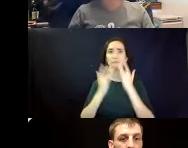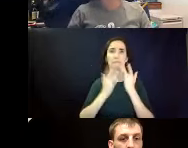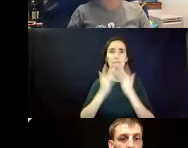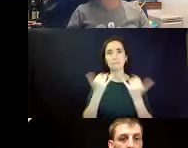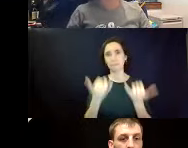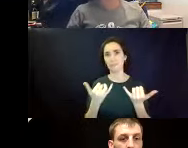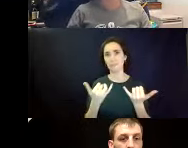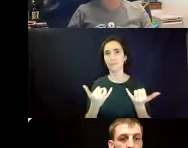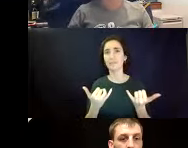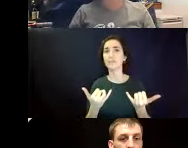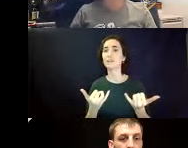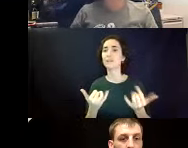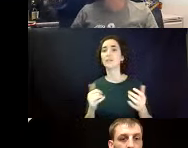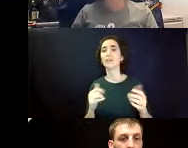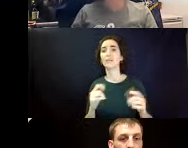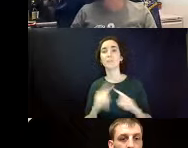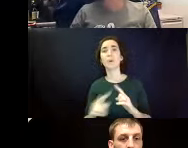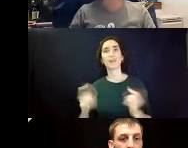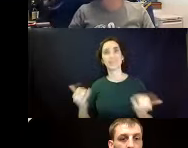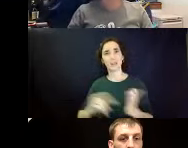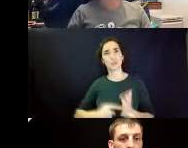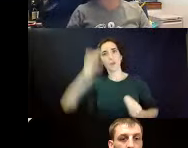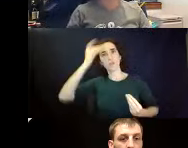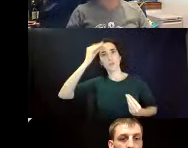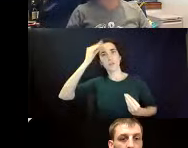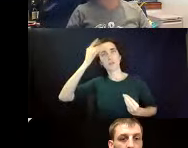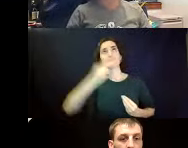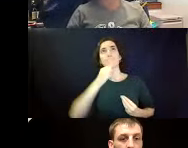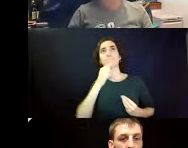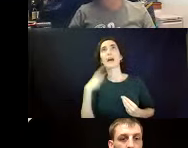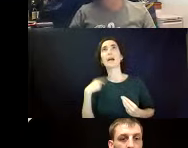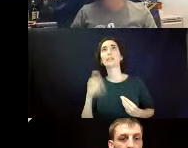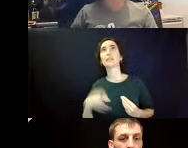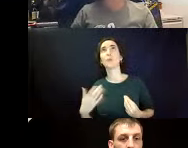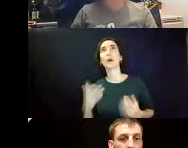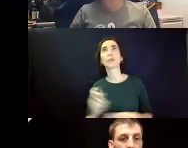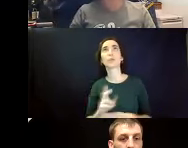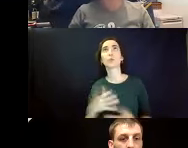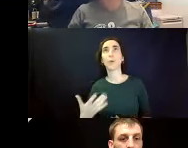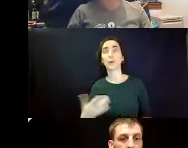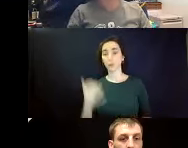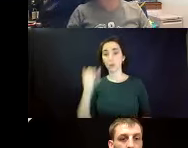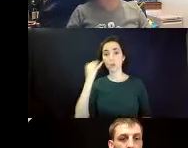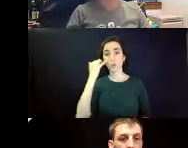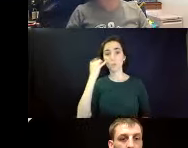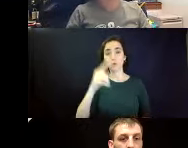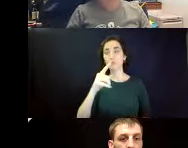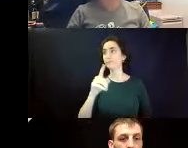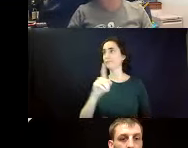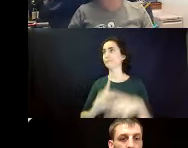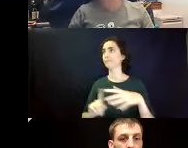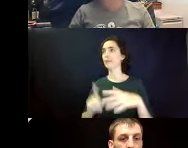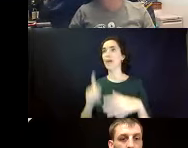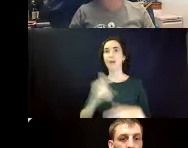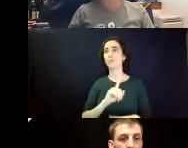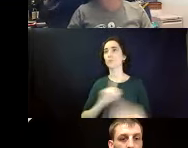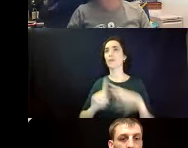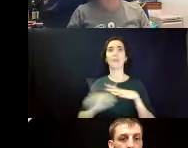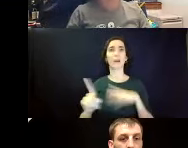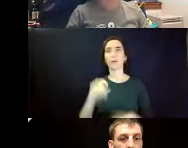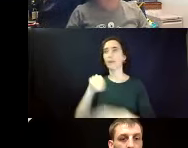so just start thinking about what you can use if you are in a congregate setting that you have to clean